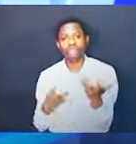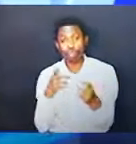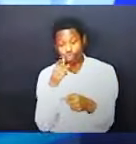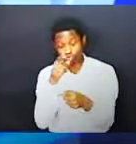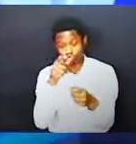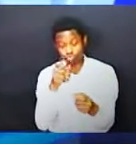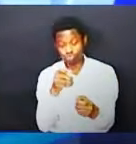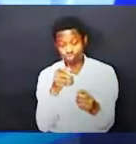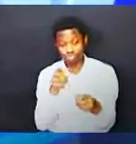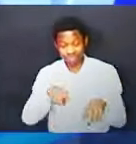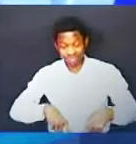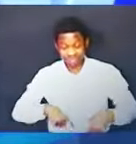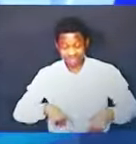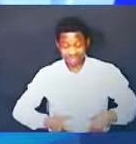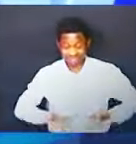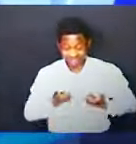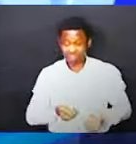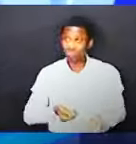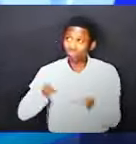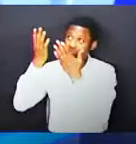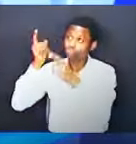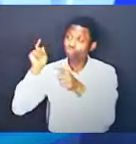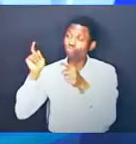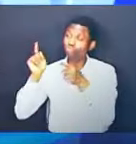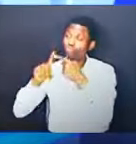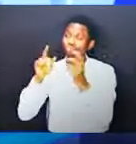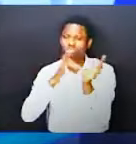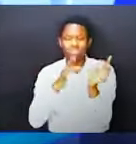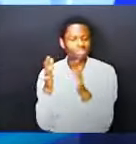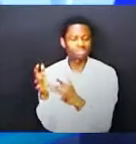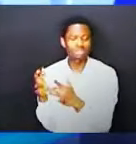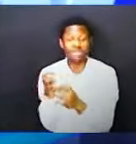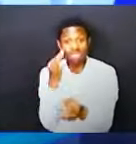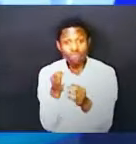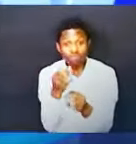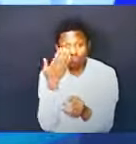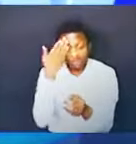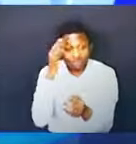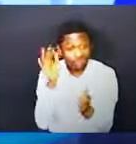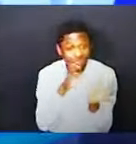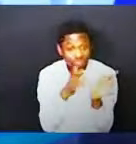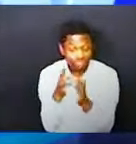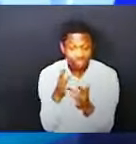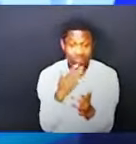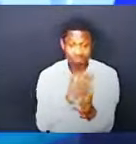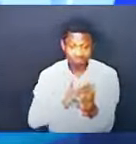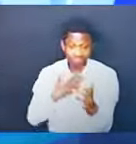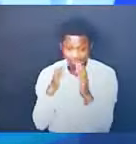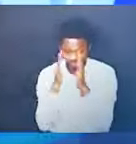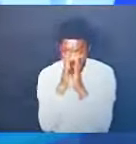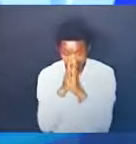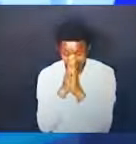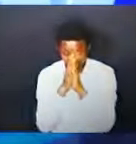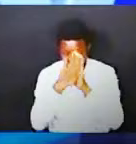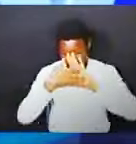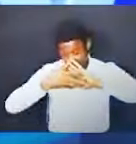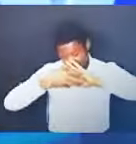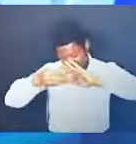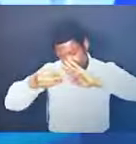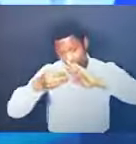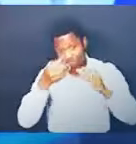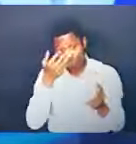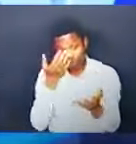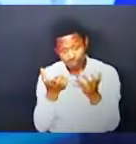If you do not know him, please pray this prayer after me if you want to accept him